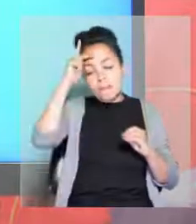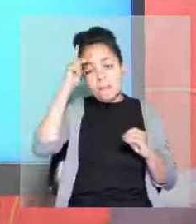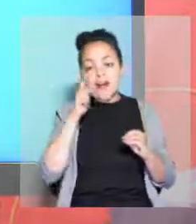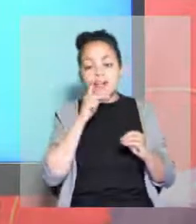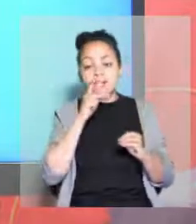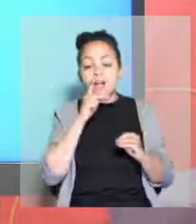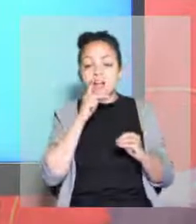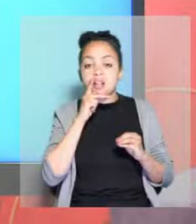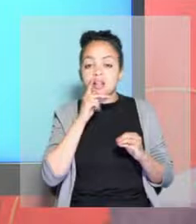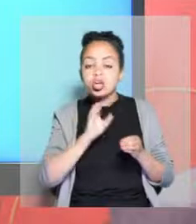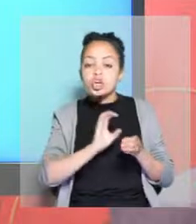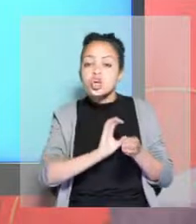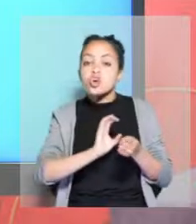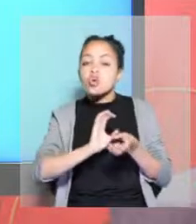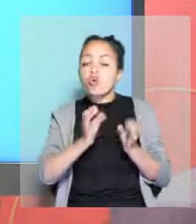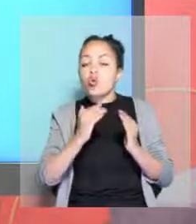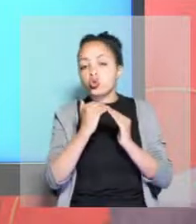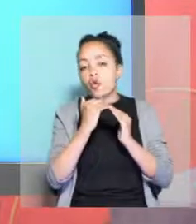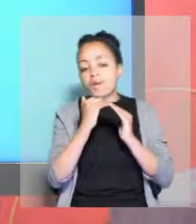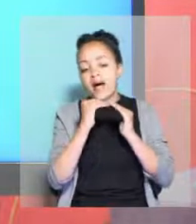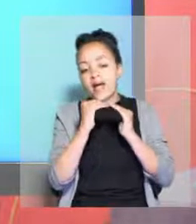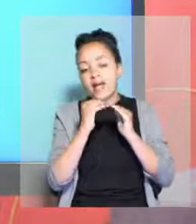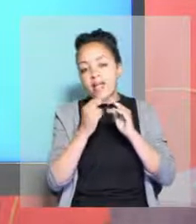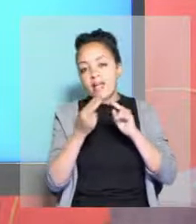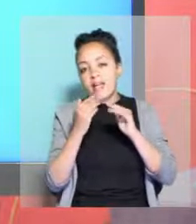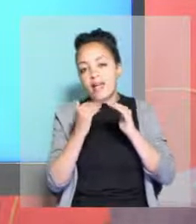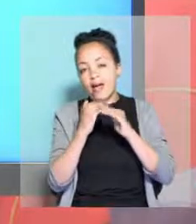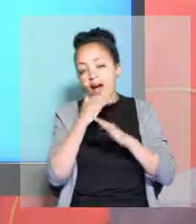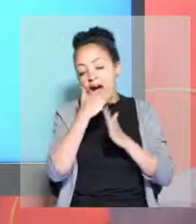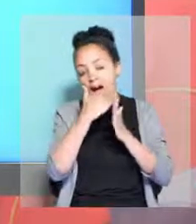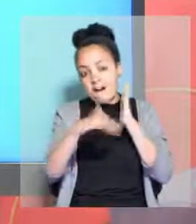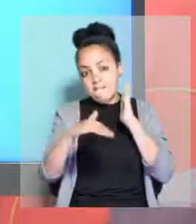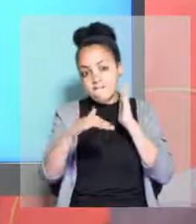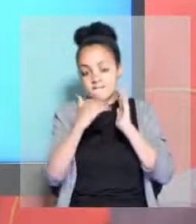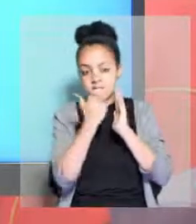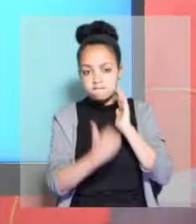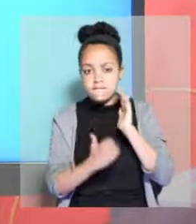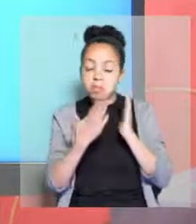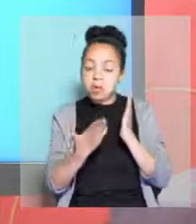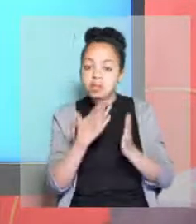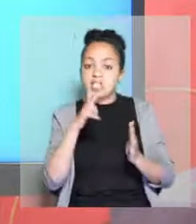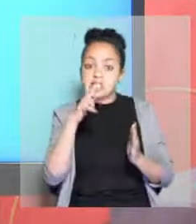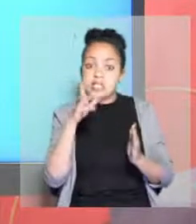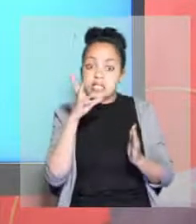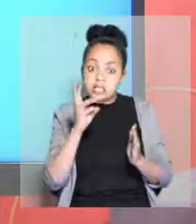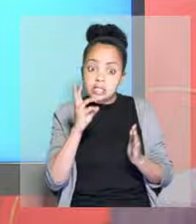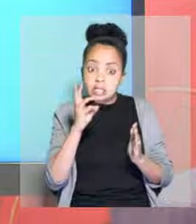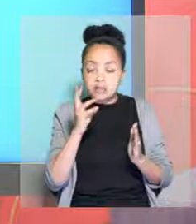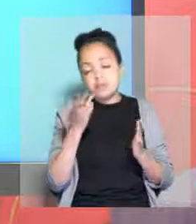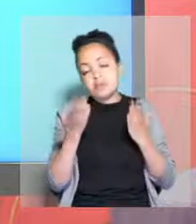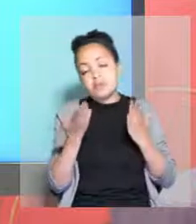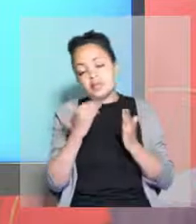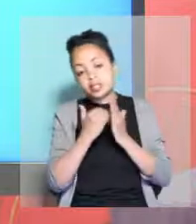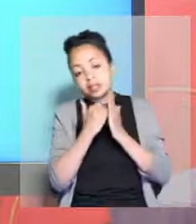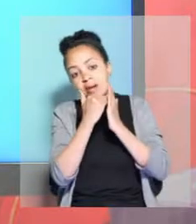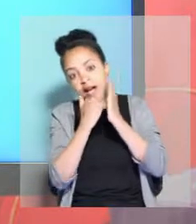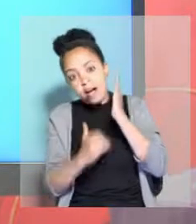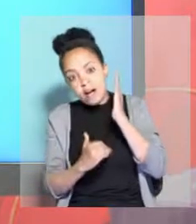by half. If the parental chromosome is 46, it can reduce by half, which is 23.